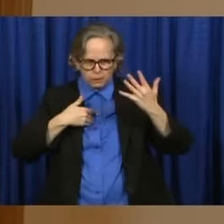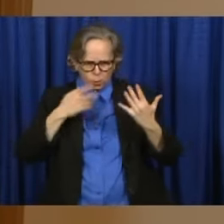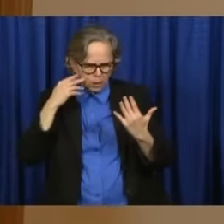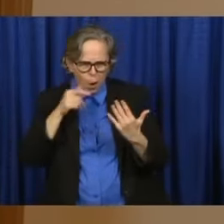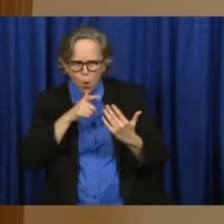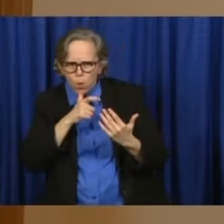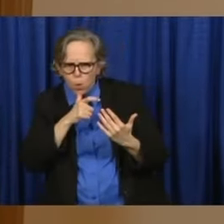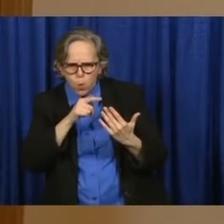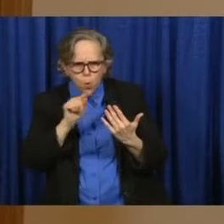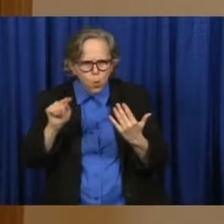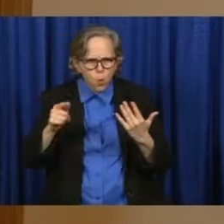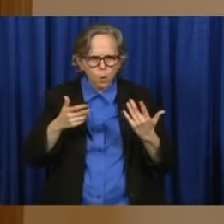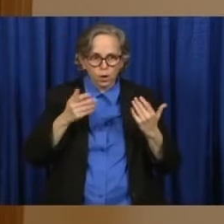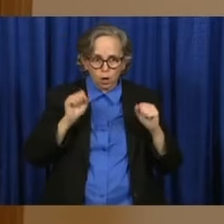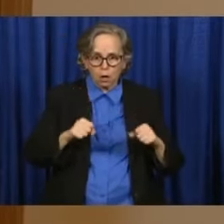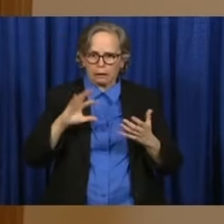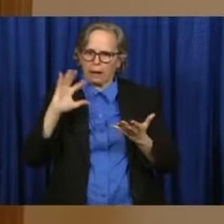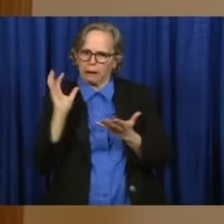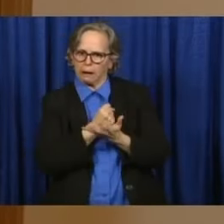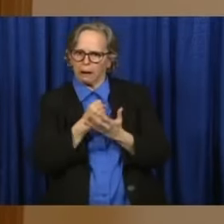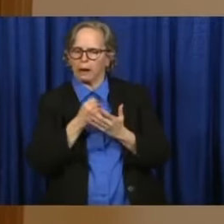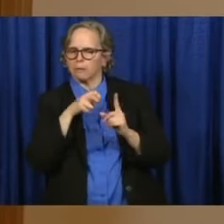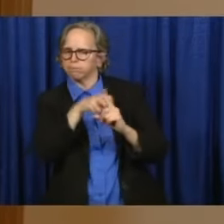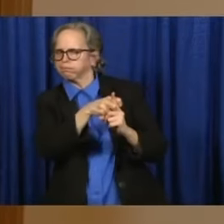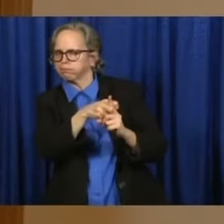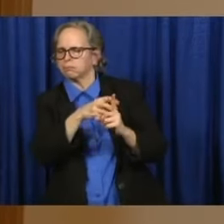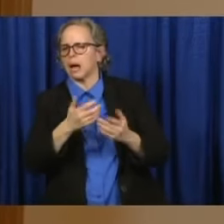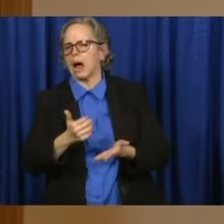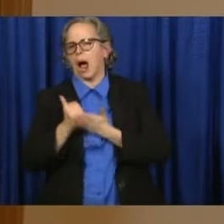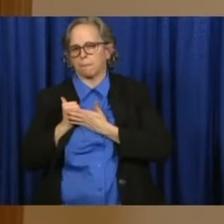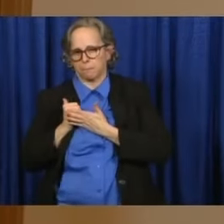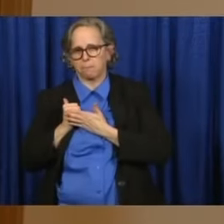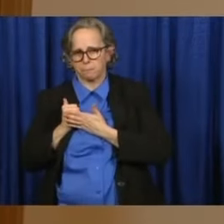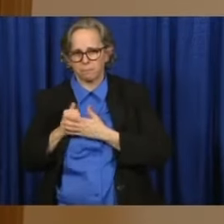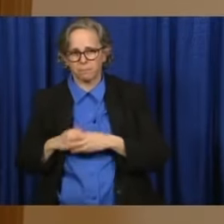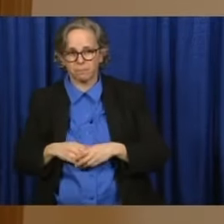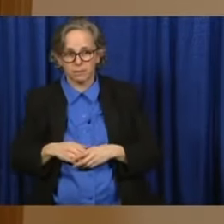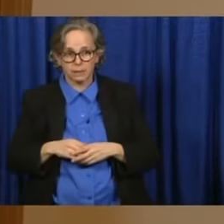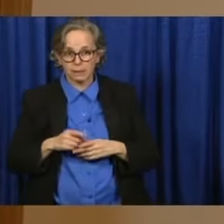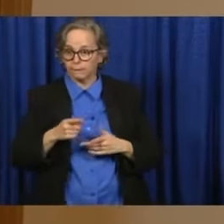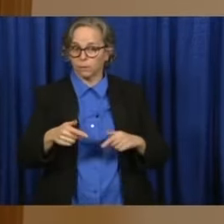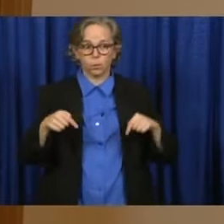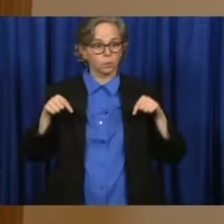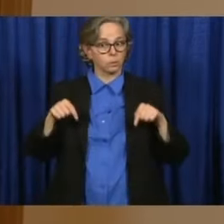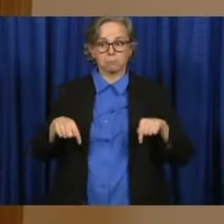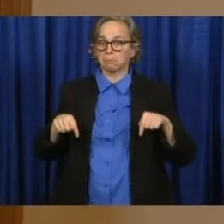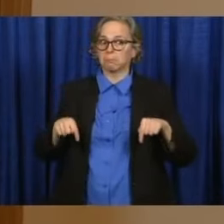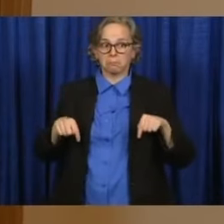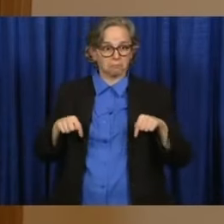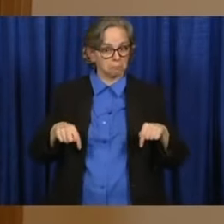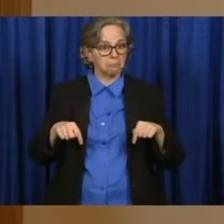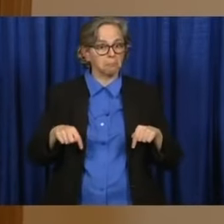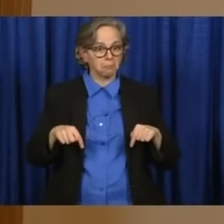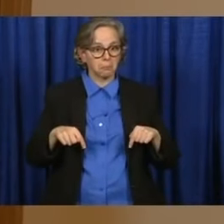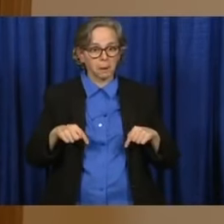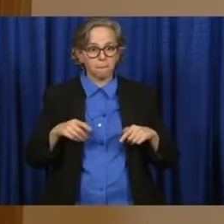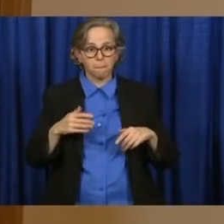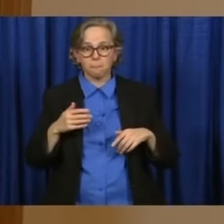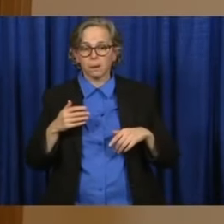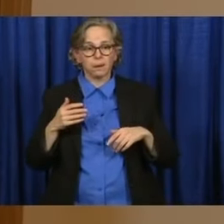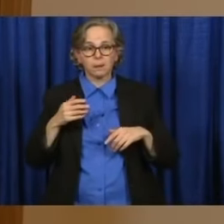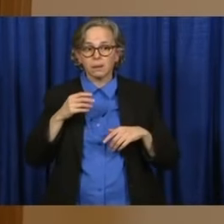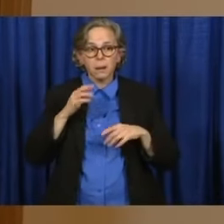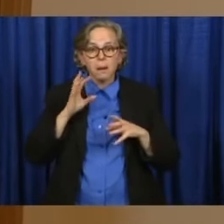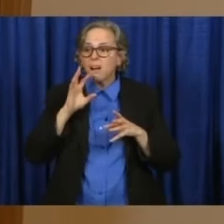could pitch in and help out. If by chance you're here in a different circumstance, maybe you're not a part of those boards, you